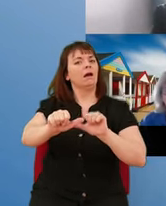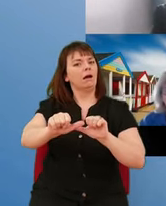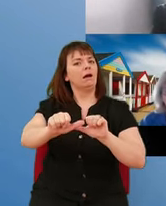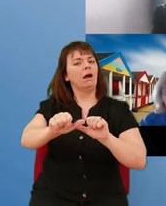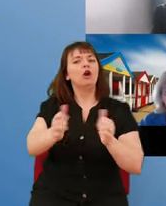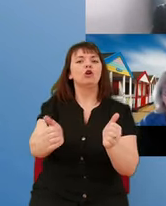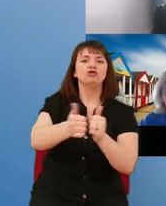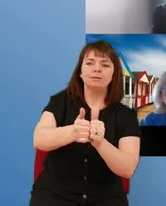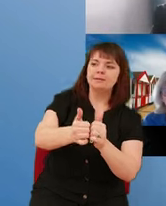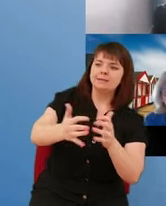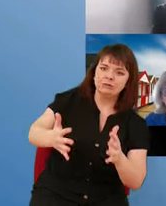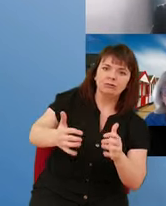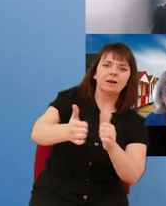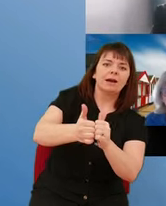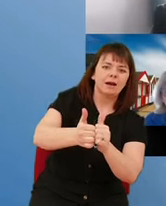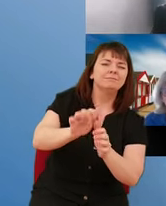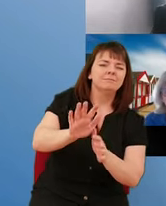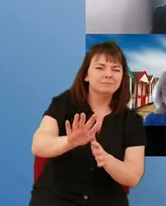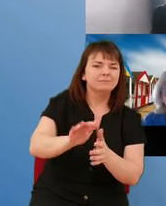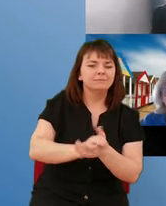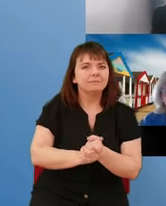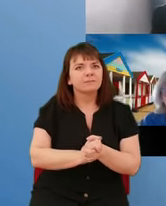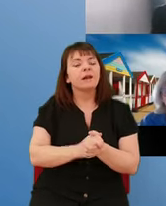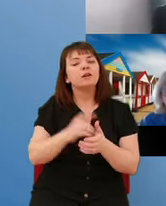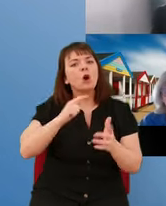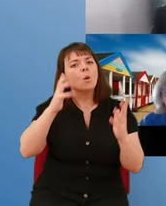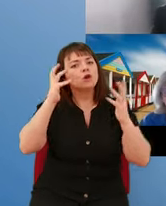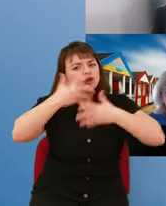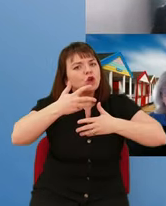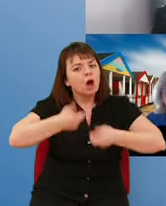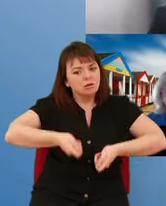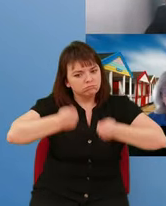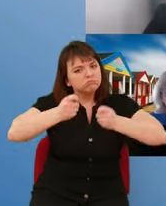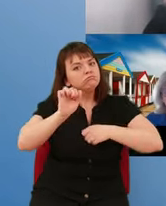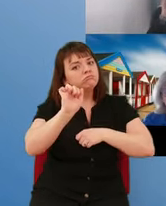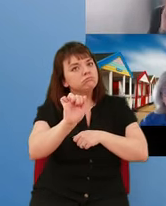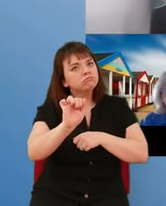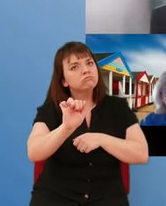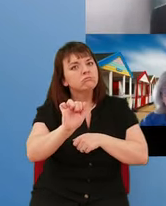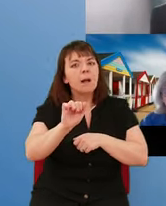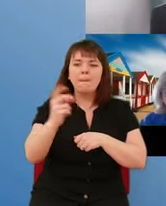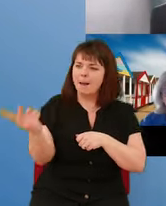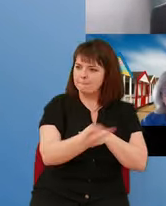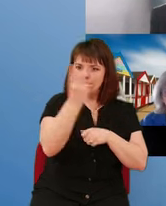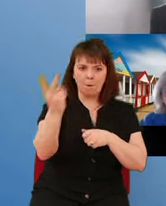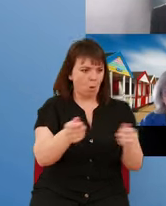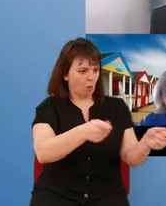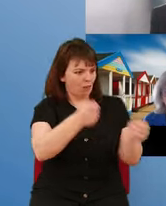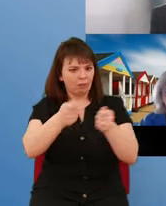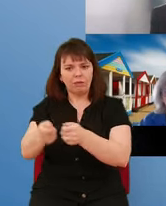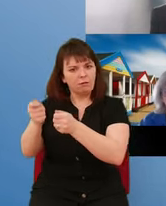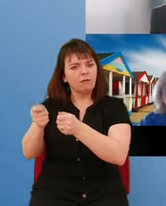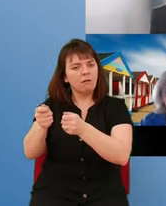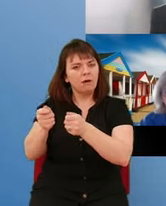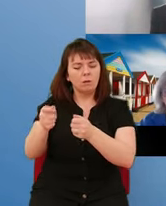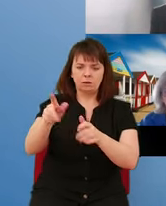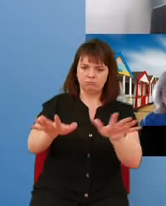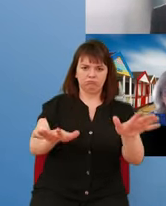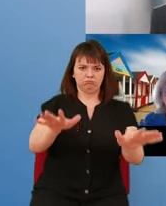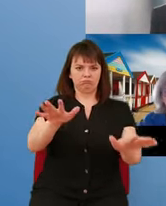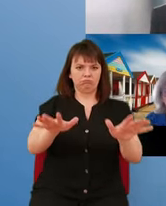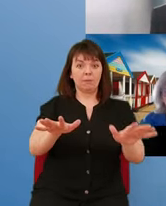sides. So, you know, we are reaching agreement in a number of areas, but there's still some work to do before I think we can, you know,